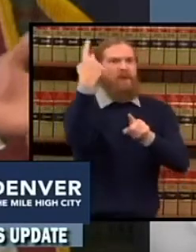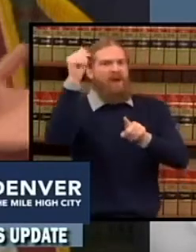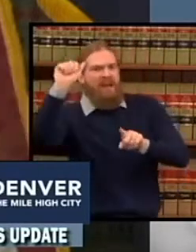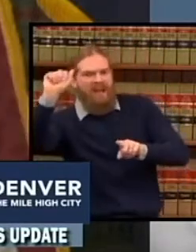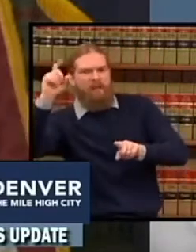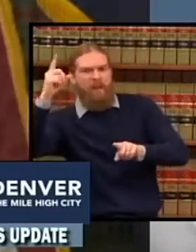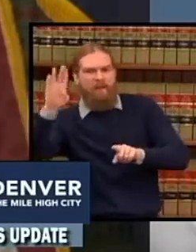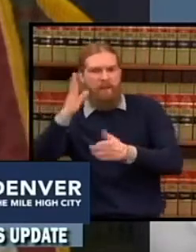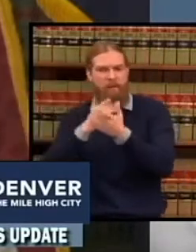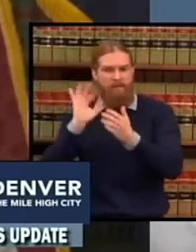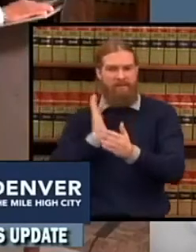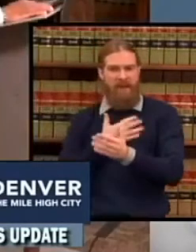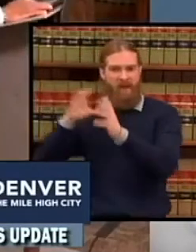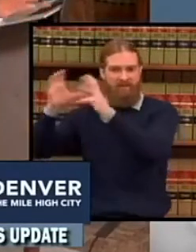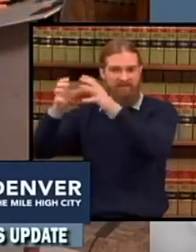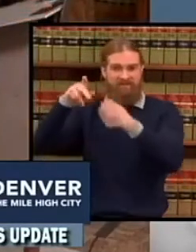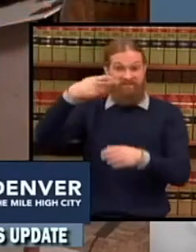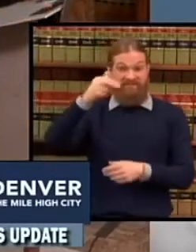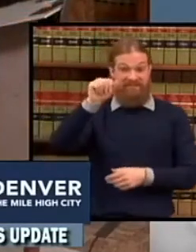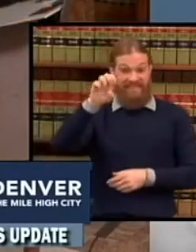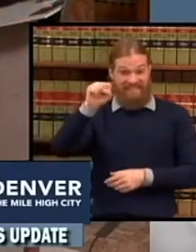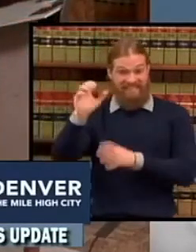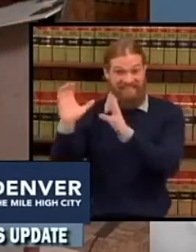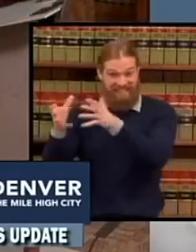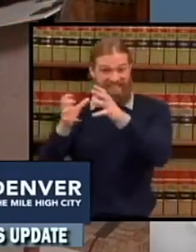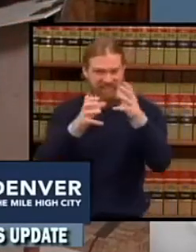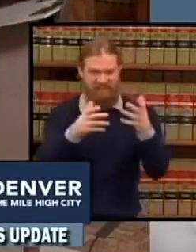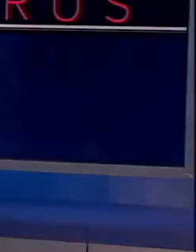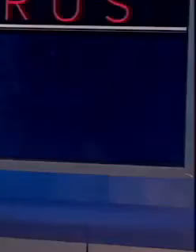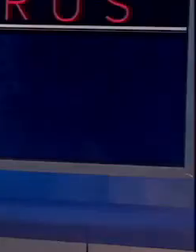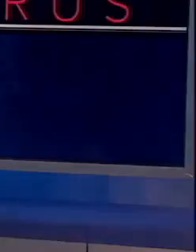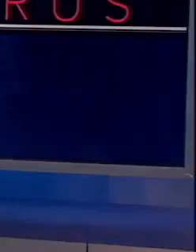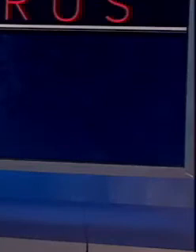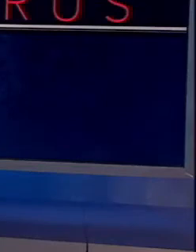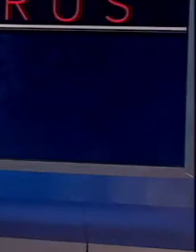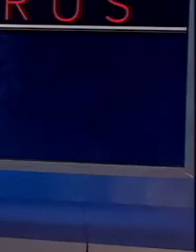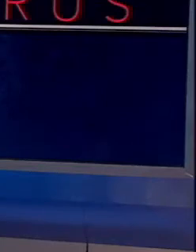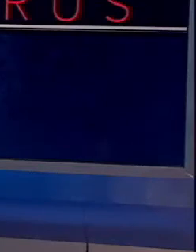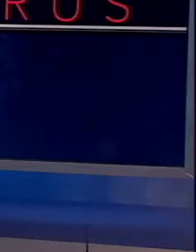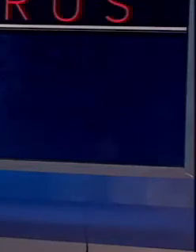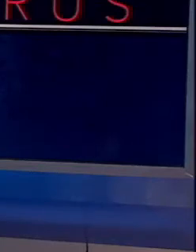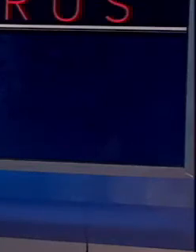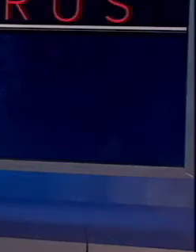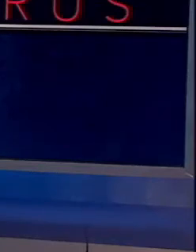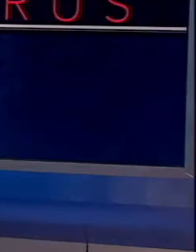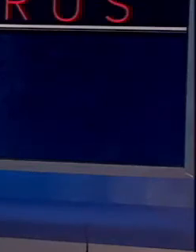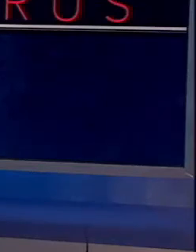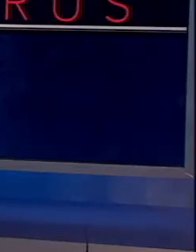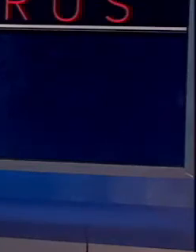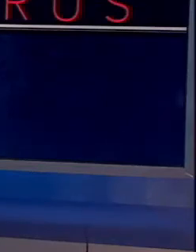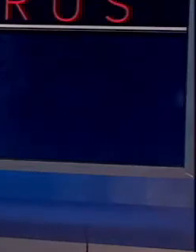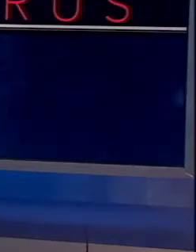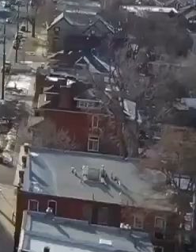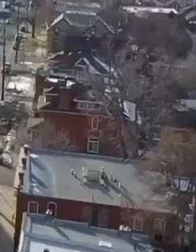1B2 as we go forward. Bob, you want to continue to talk about how folks can access this registration? To achieve vaccine equity, or try to get as close to it